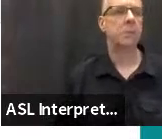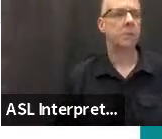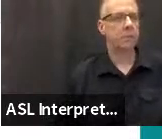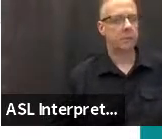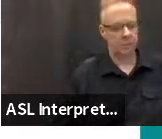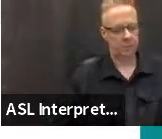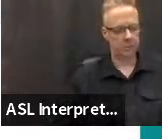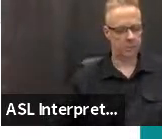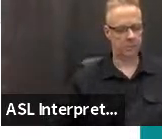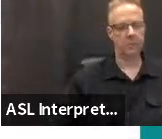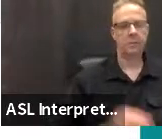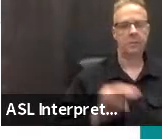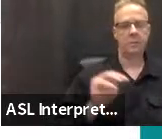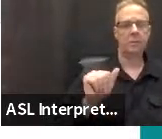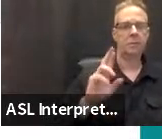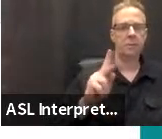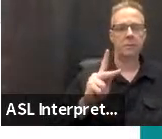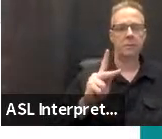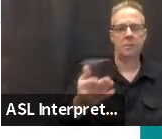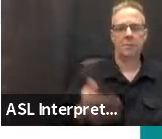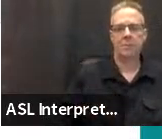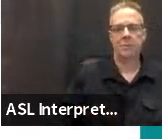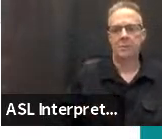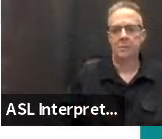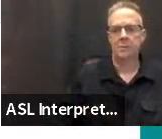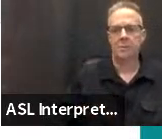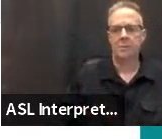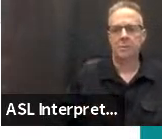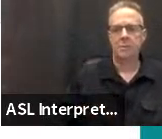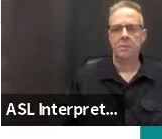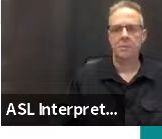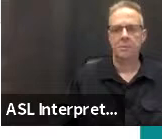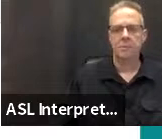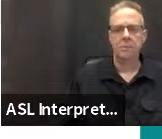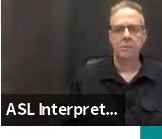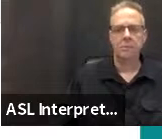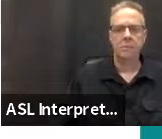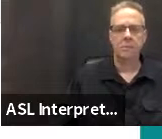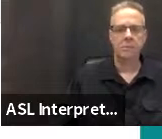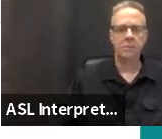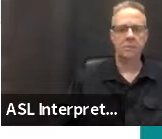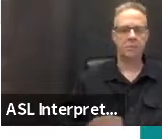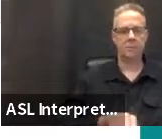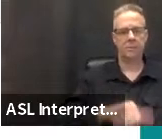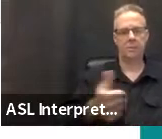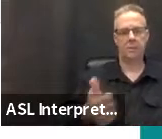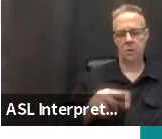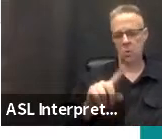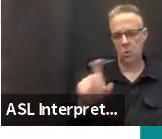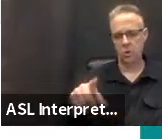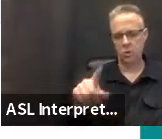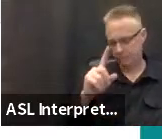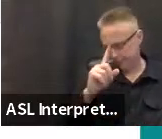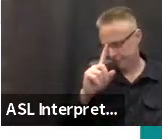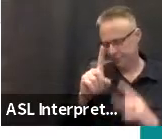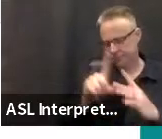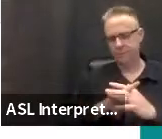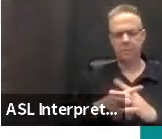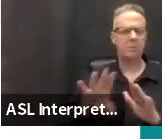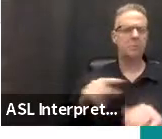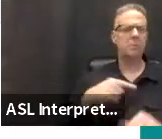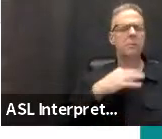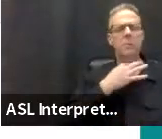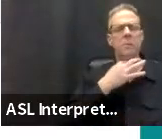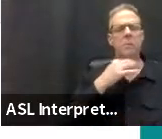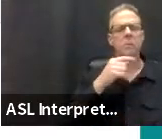Let's see, Mark. So another, I guess, question on this one, and I appreciate, I'm curious as